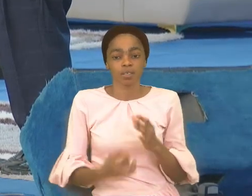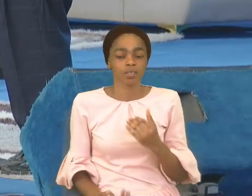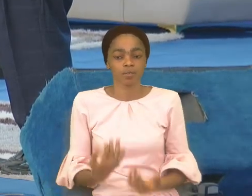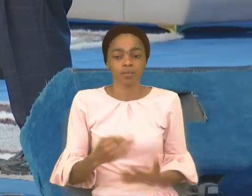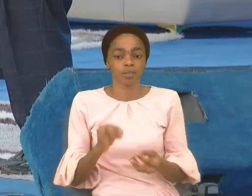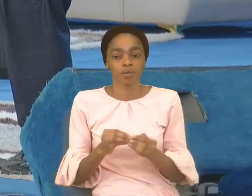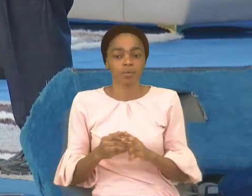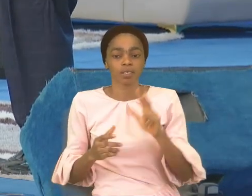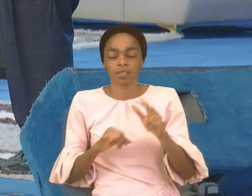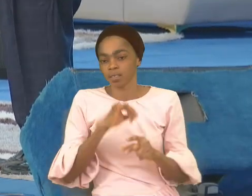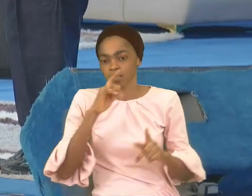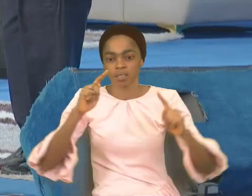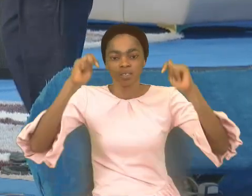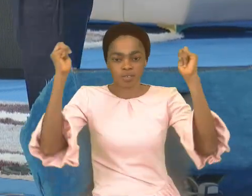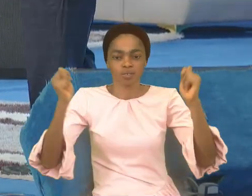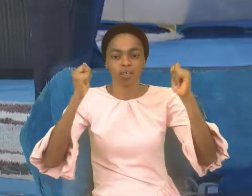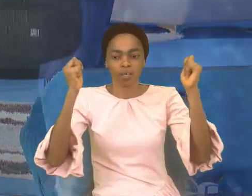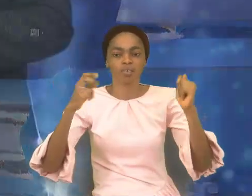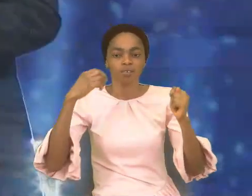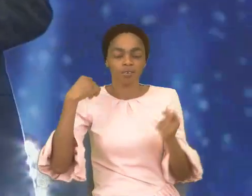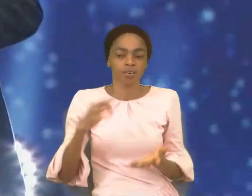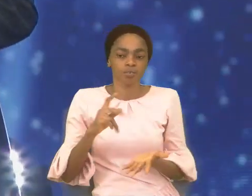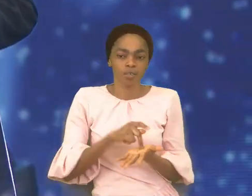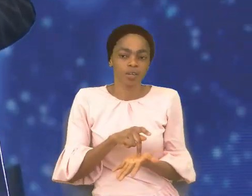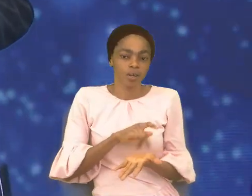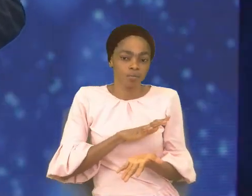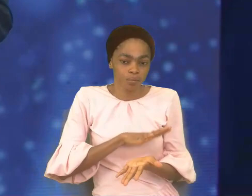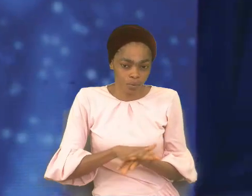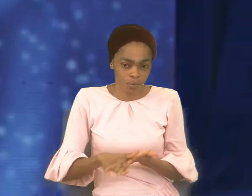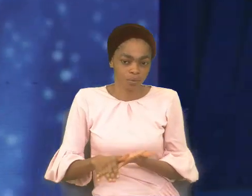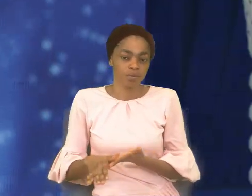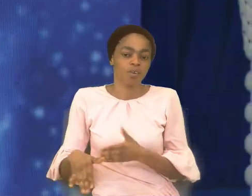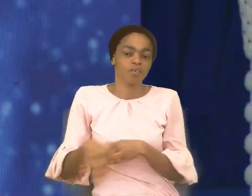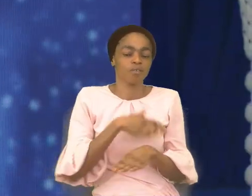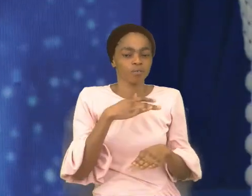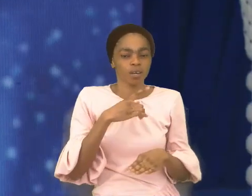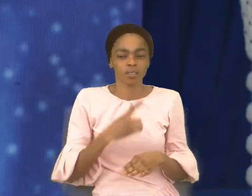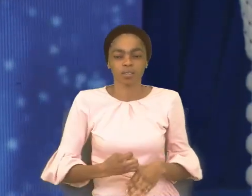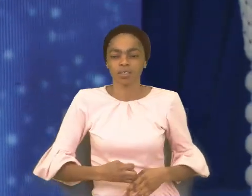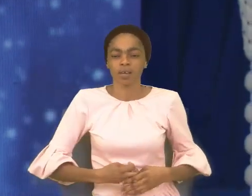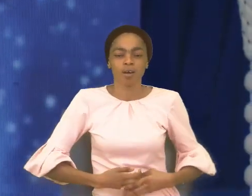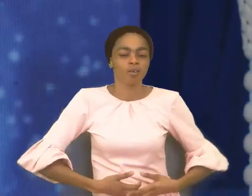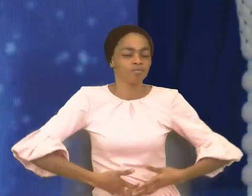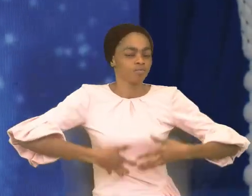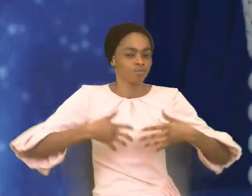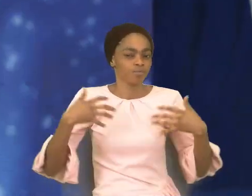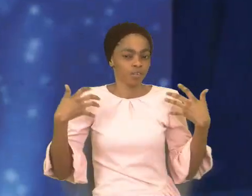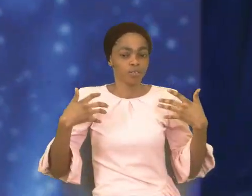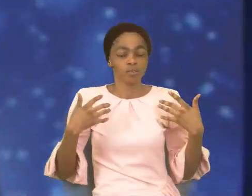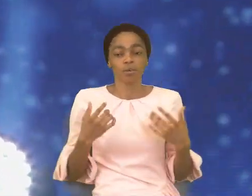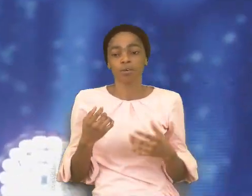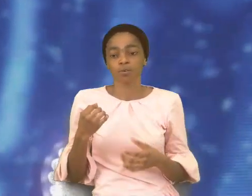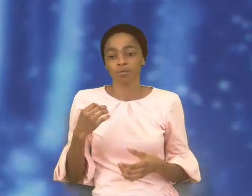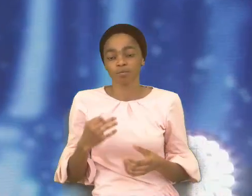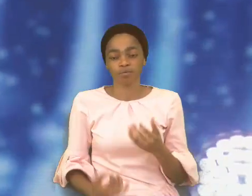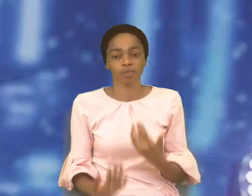fearsome furnace. Look at number one. Number one, the threat of persecution in the